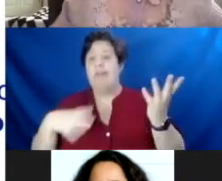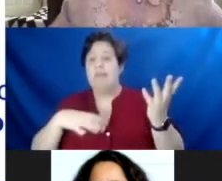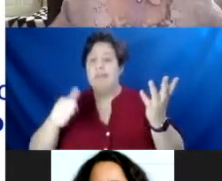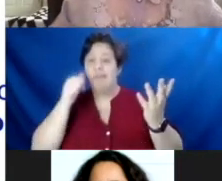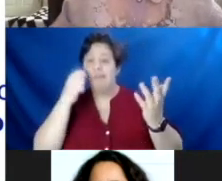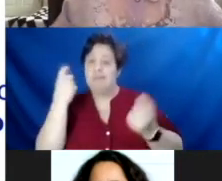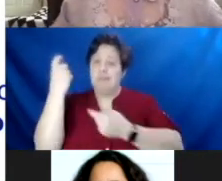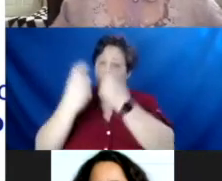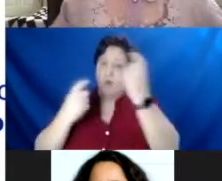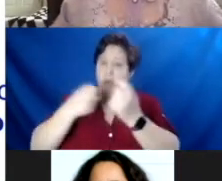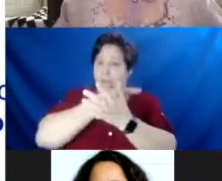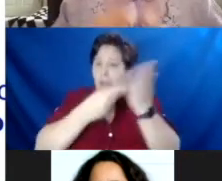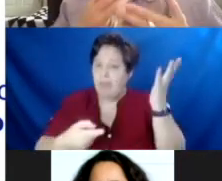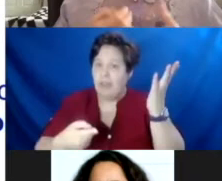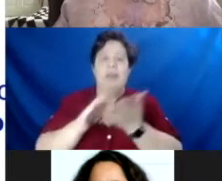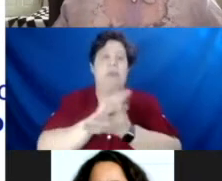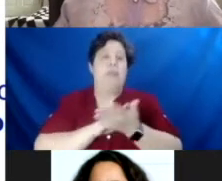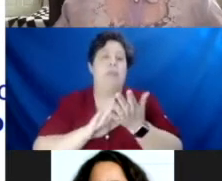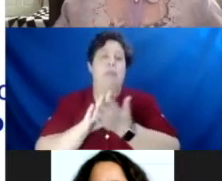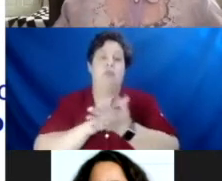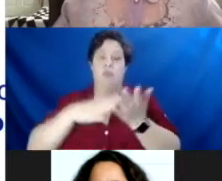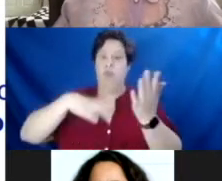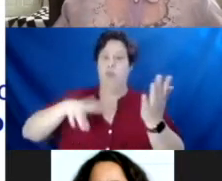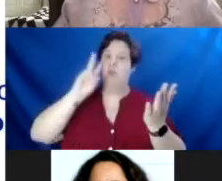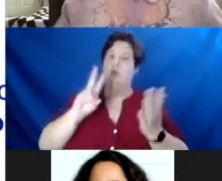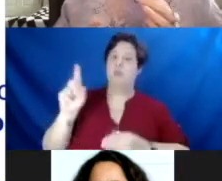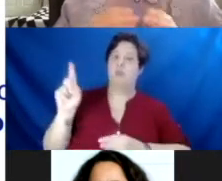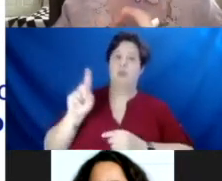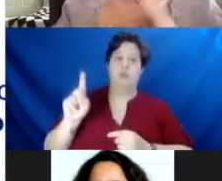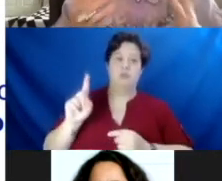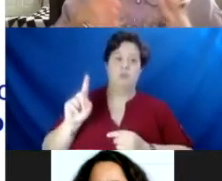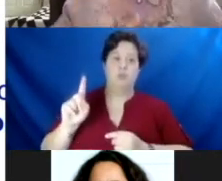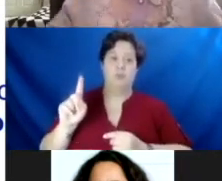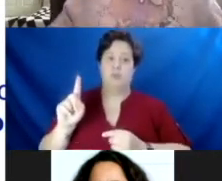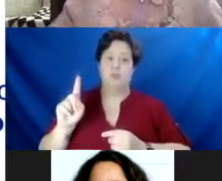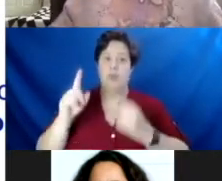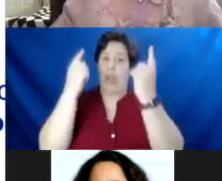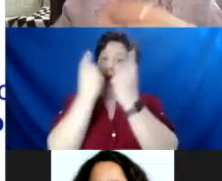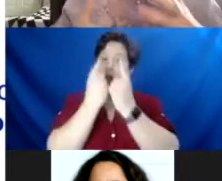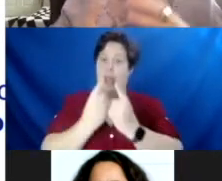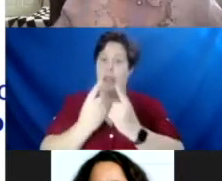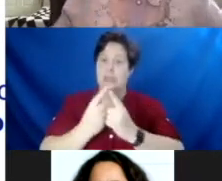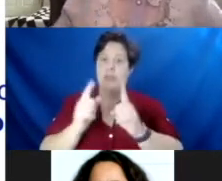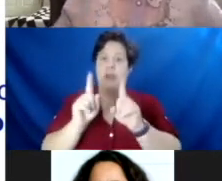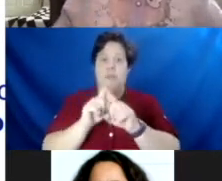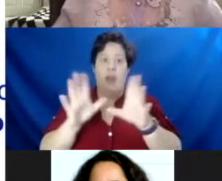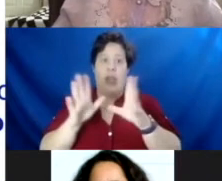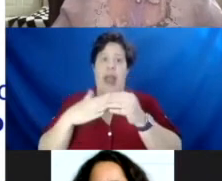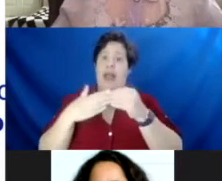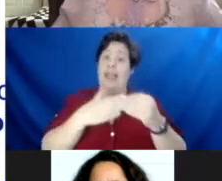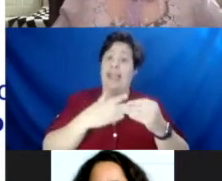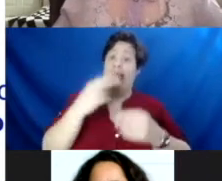been considered. So what we look for is the items are kind of a lead artist